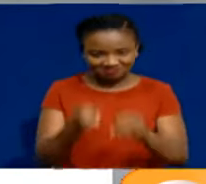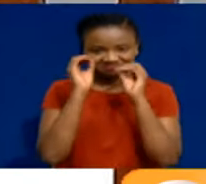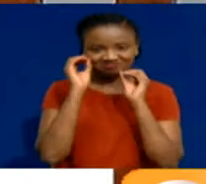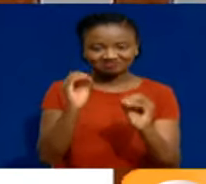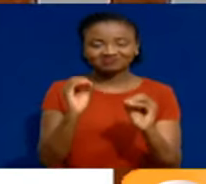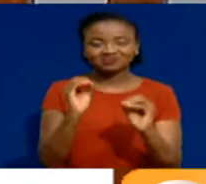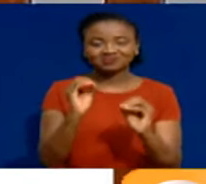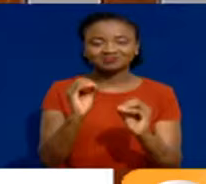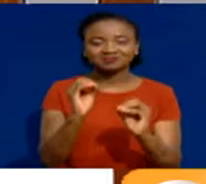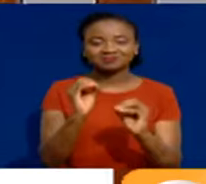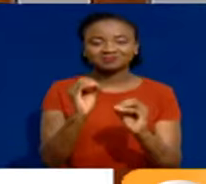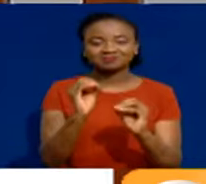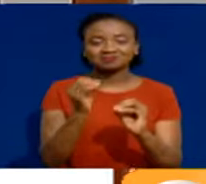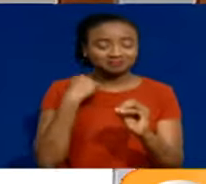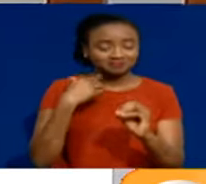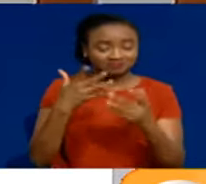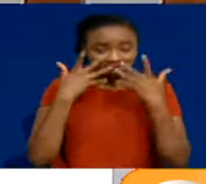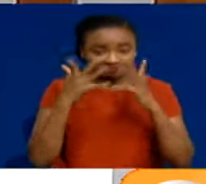I'm a bad loser.